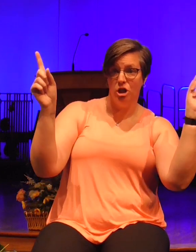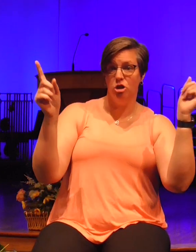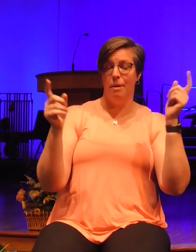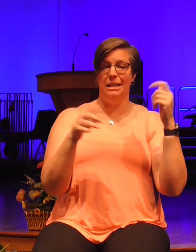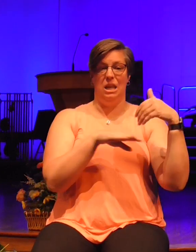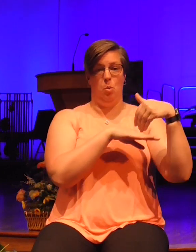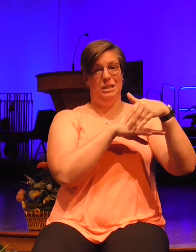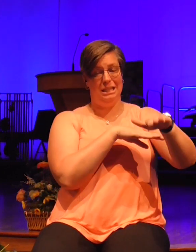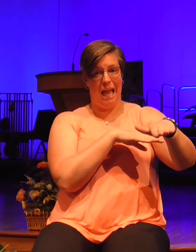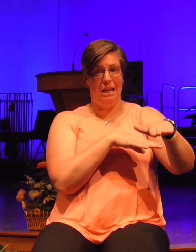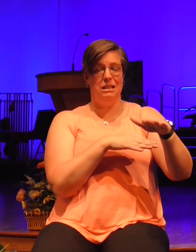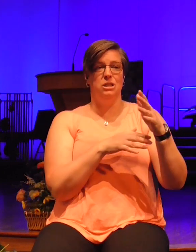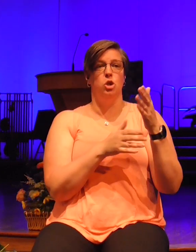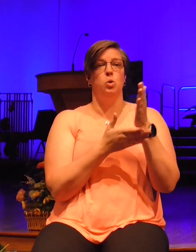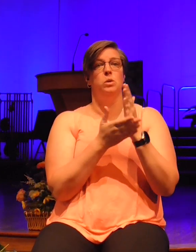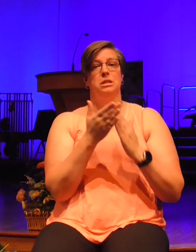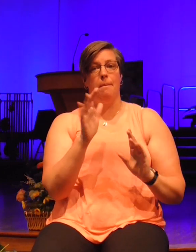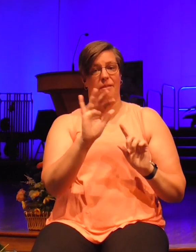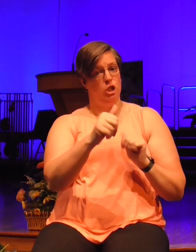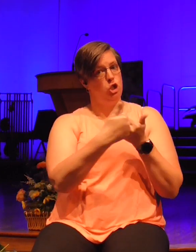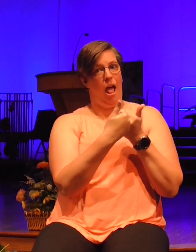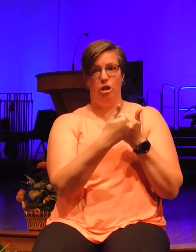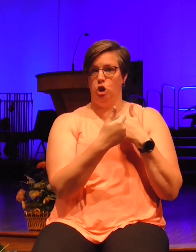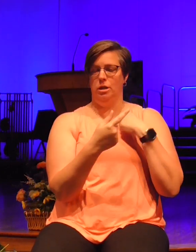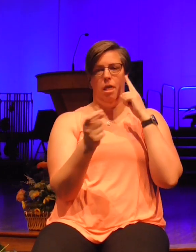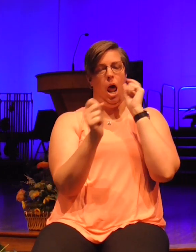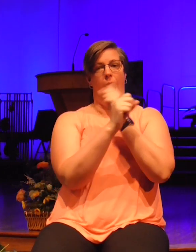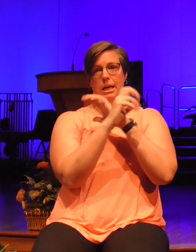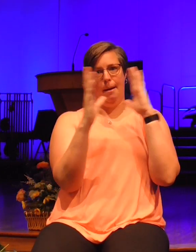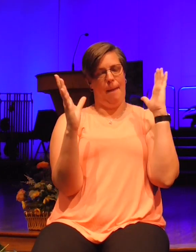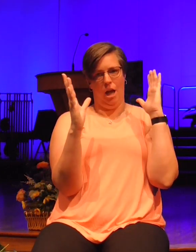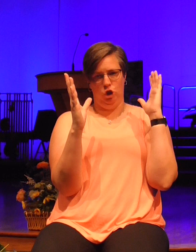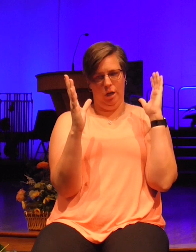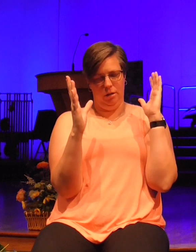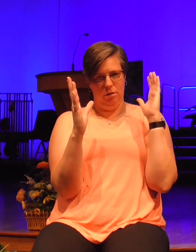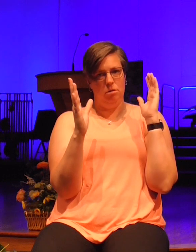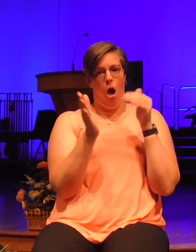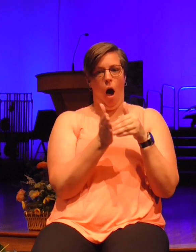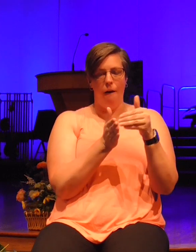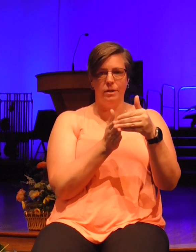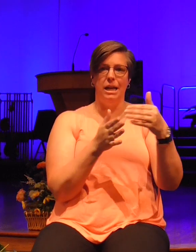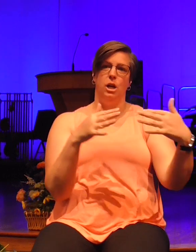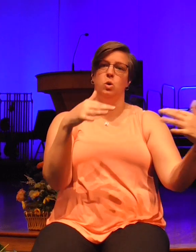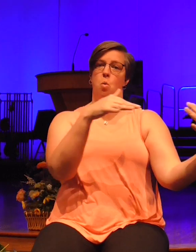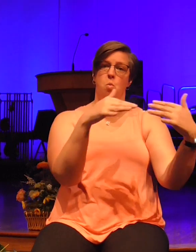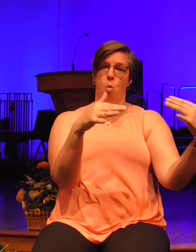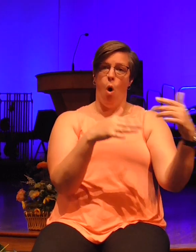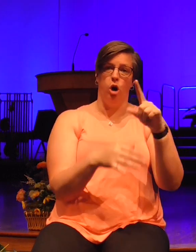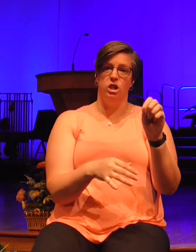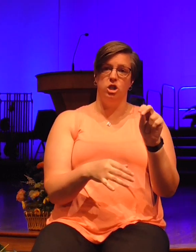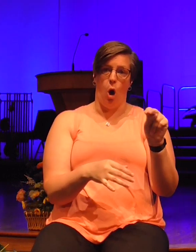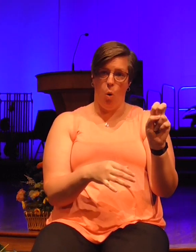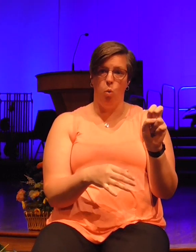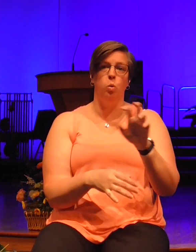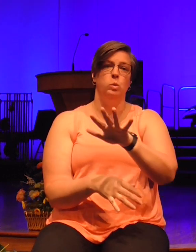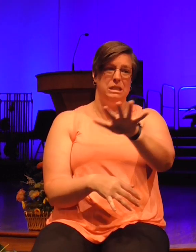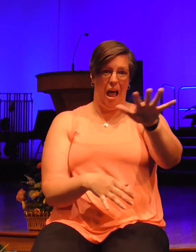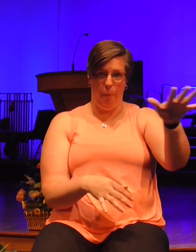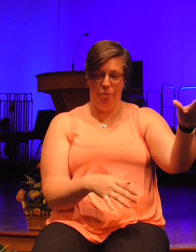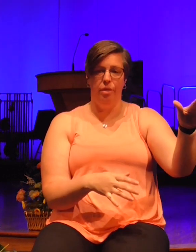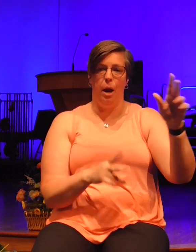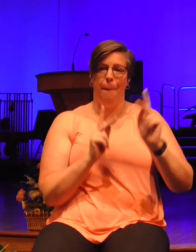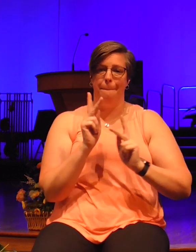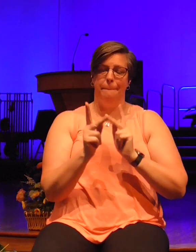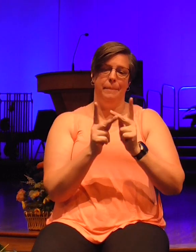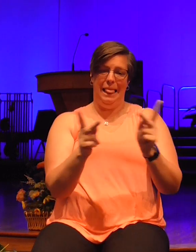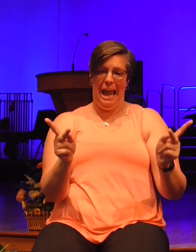sent into some of the most challenging assignments I could imagine as a journalist, often into war zones and places where people